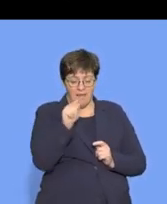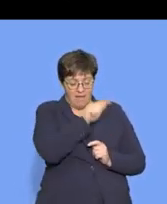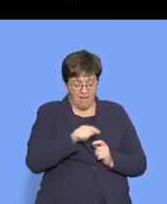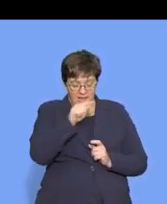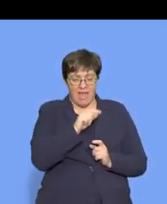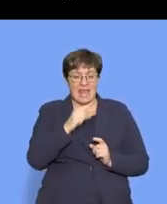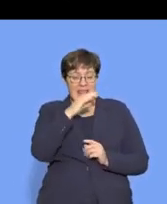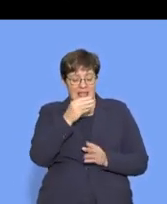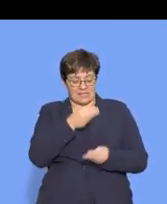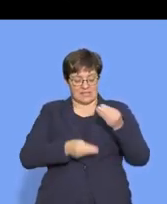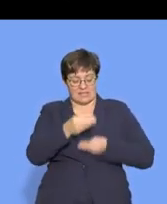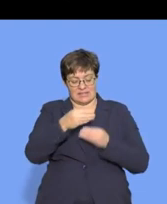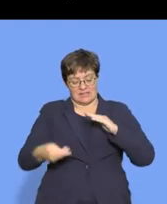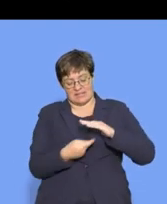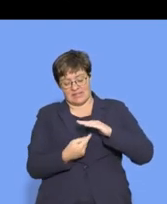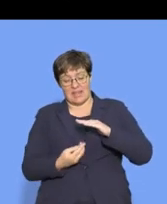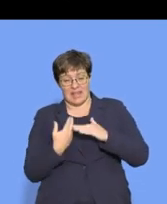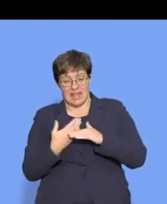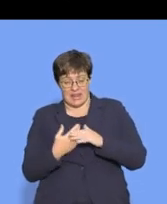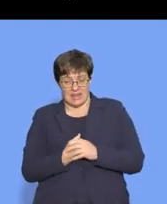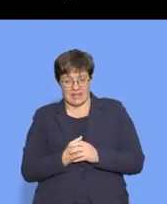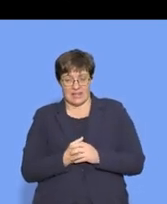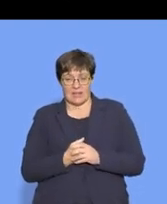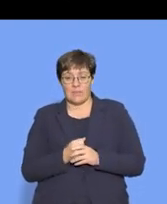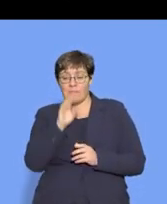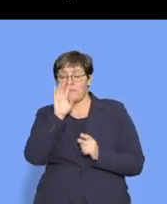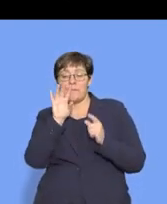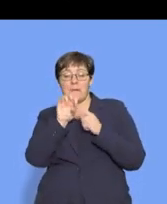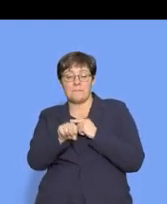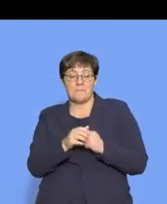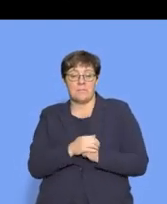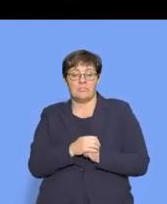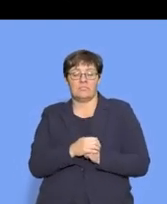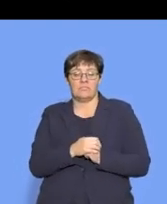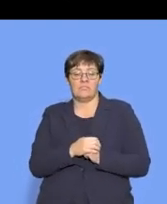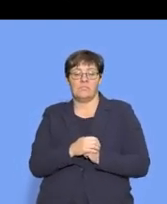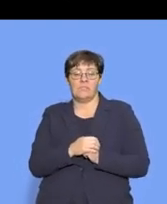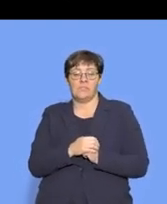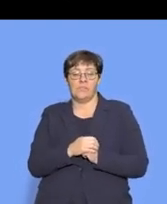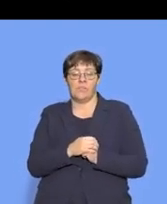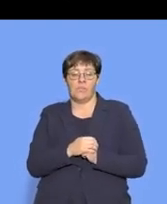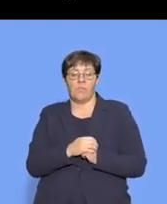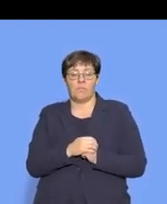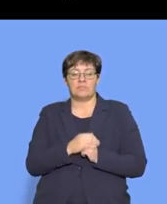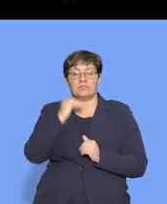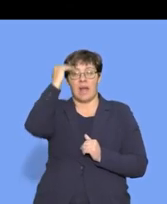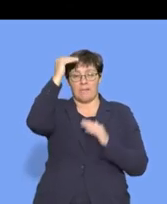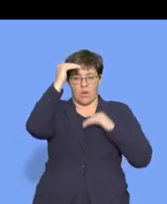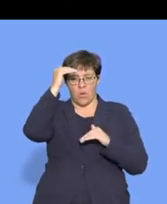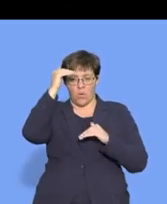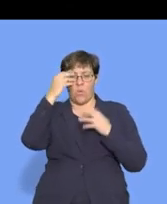leaf. Also, we can notice on the upper and lower epidermis, we